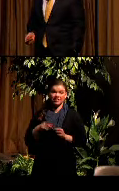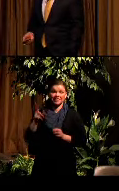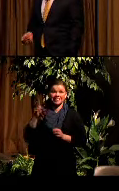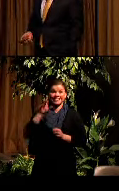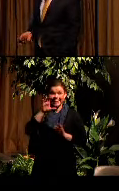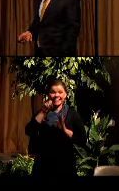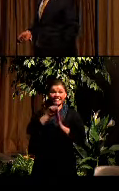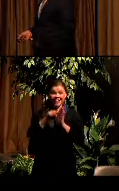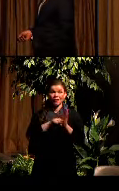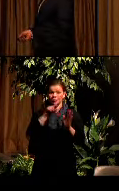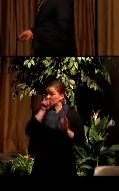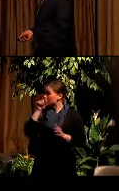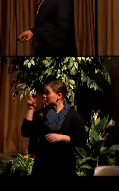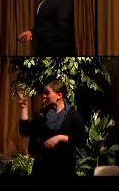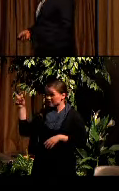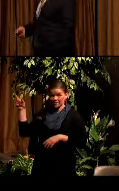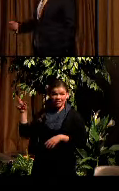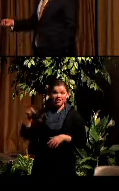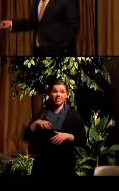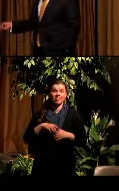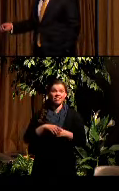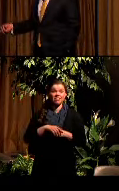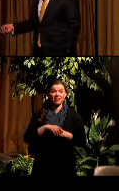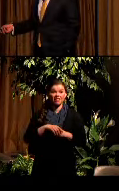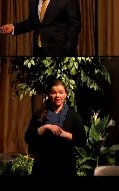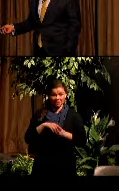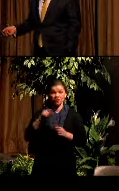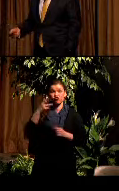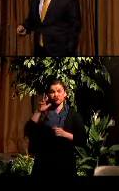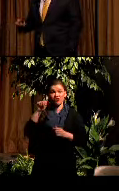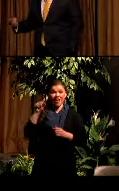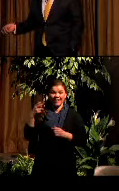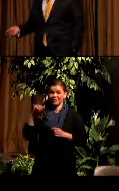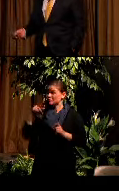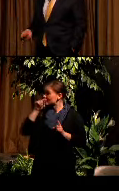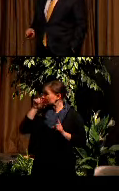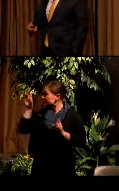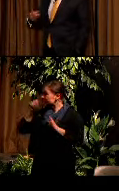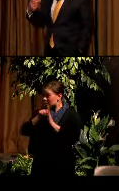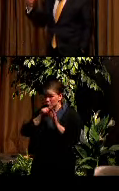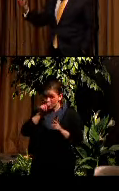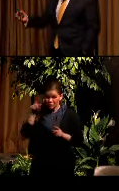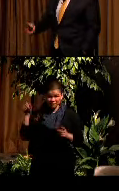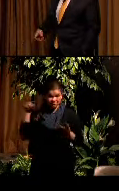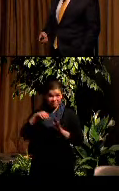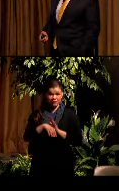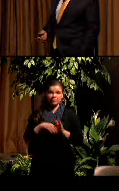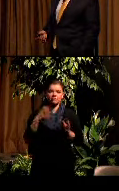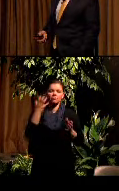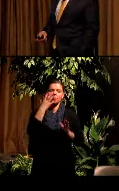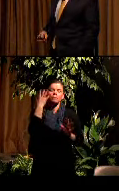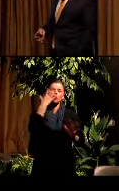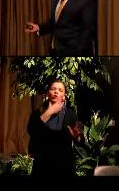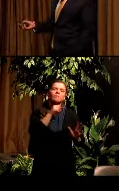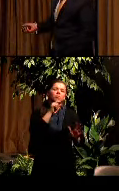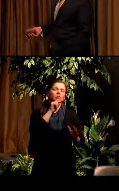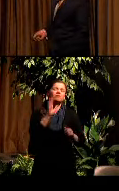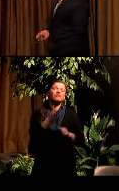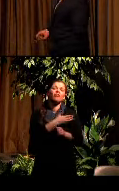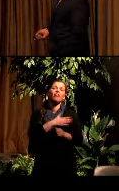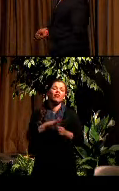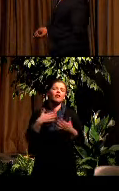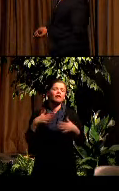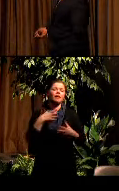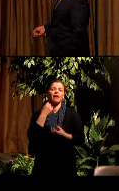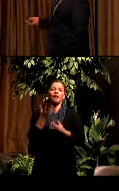lot of different states on the East Coast. Spectacular song. If you haven't heard it, really recommend you hear that beautiful flute-like song. They'll be here